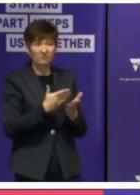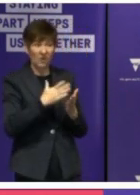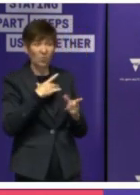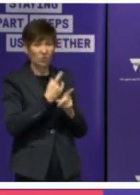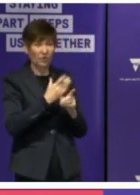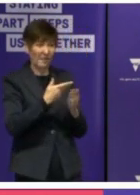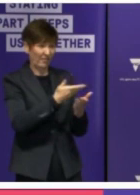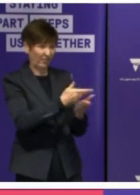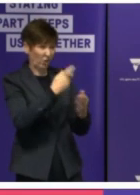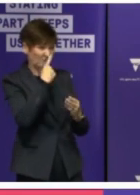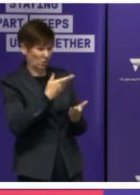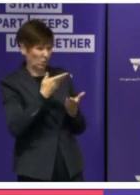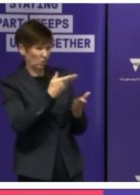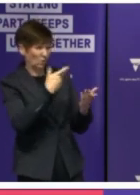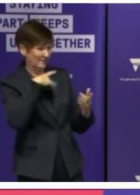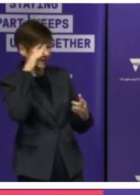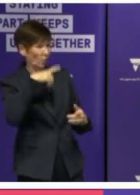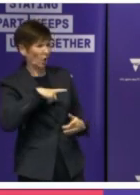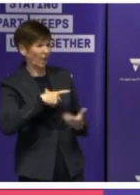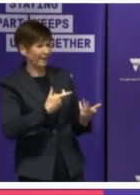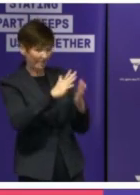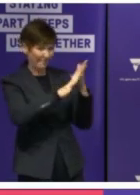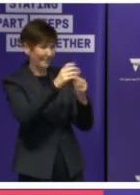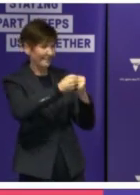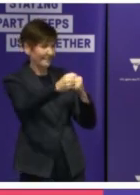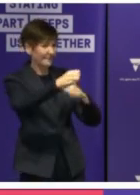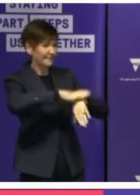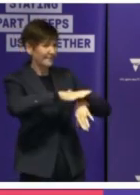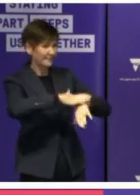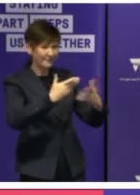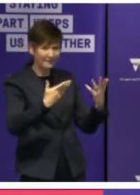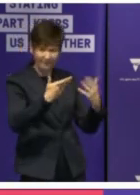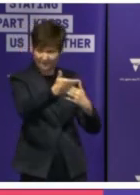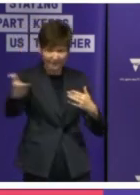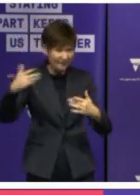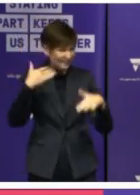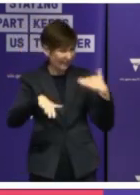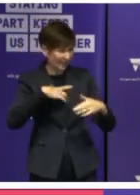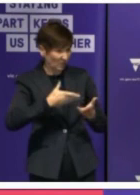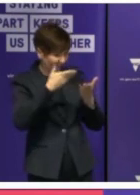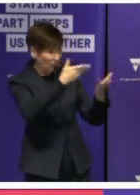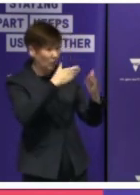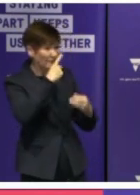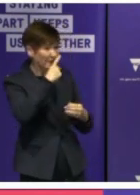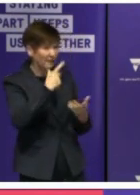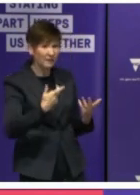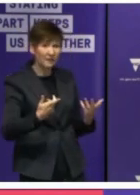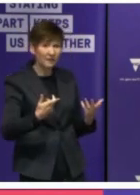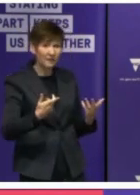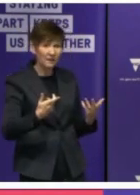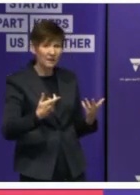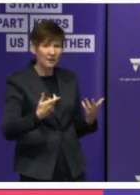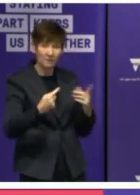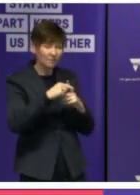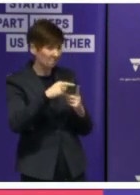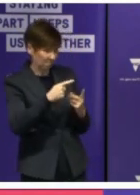longer than it should, lasts, these restrictions are in place for longer than they should be. And it's also a sure way to finish up getting fined, because